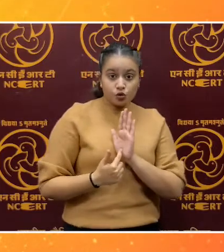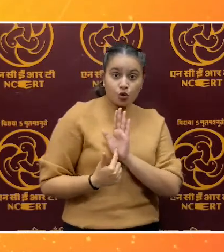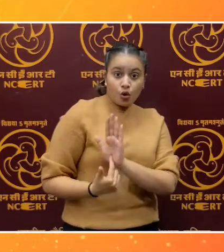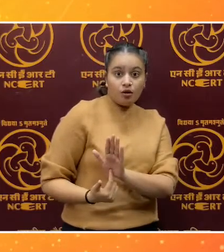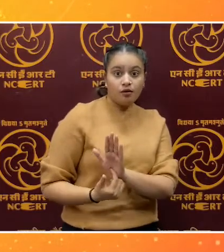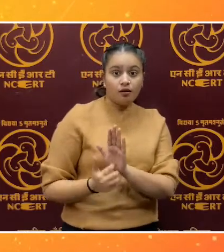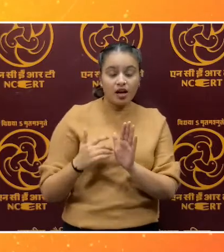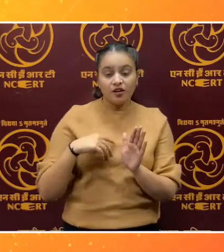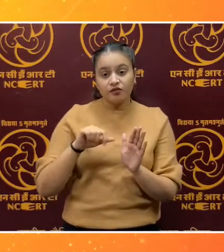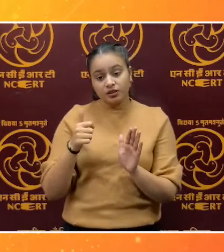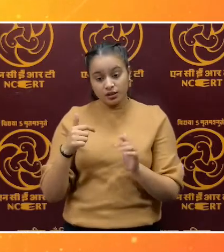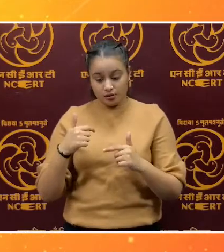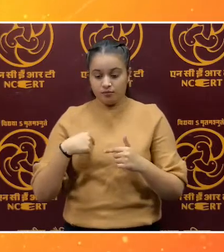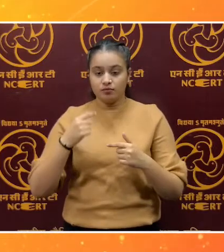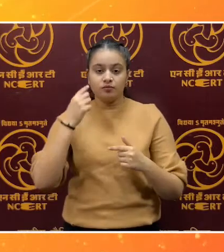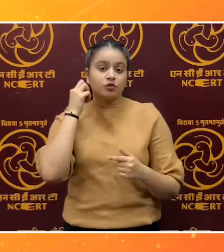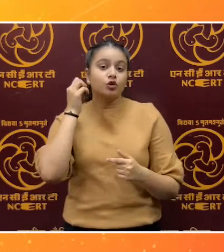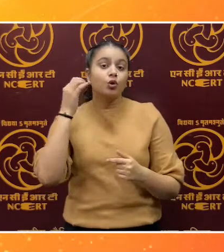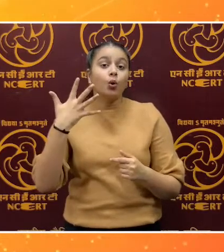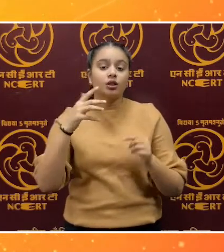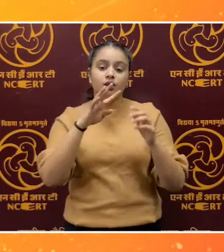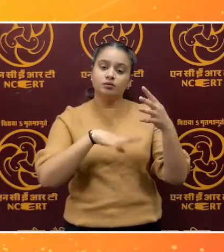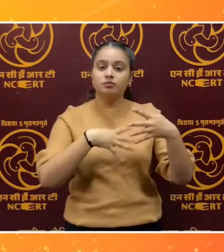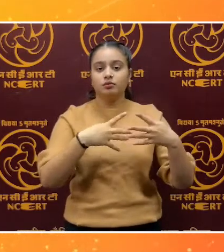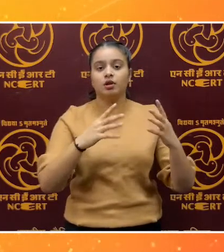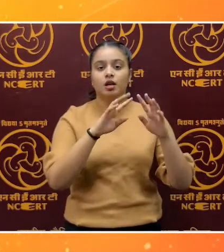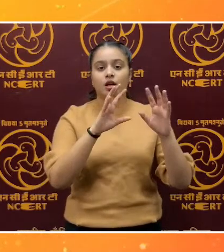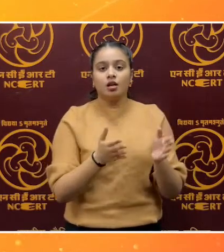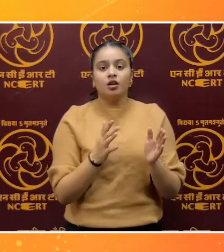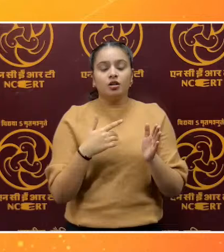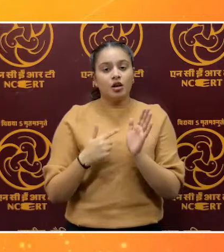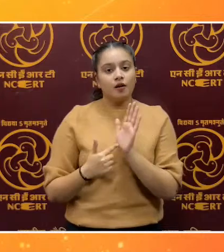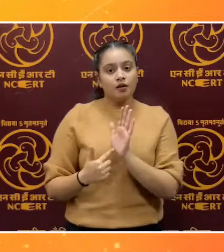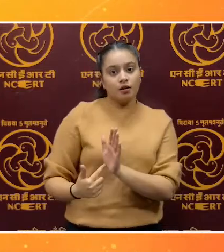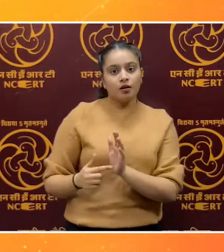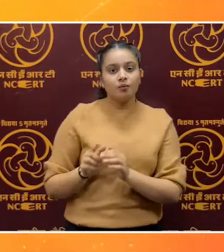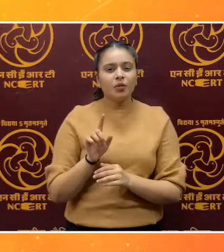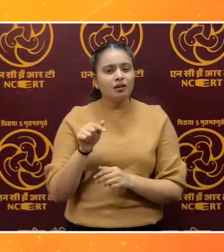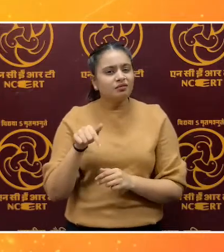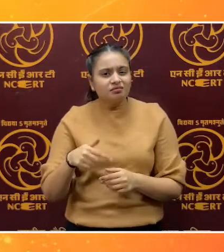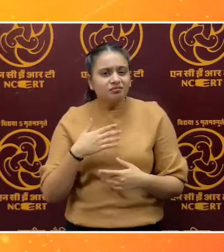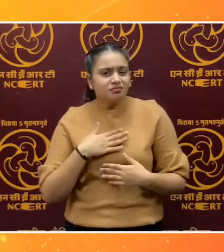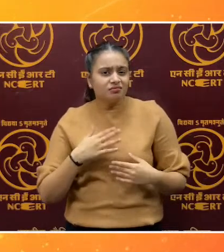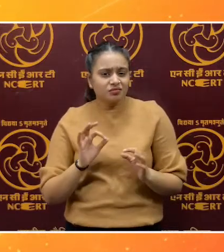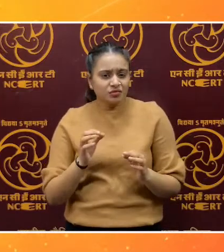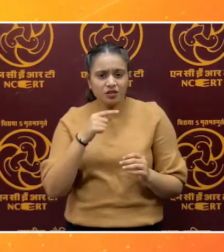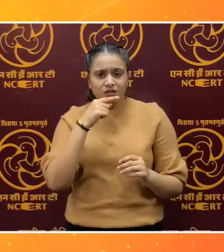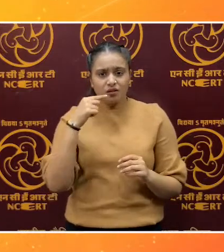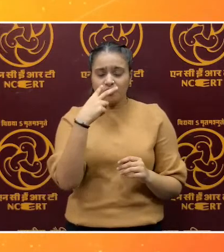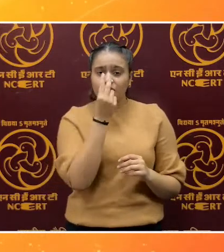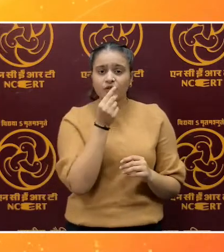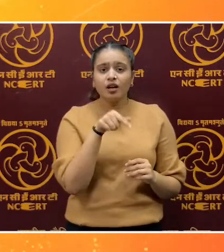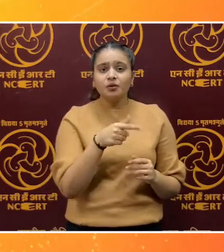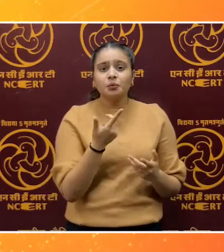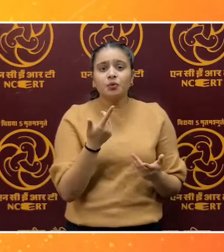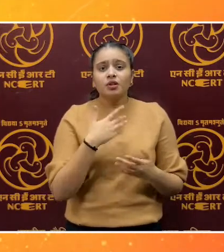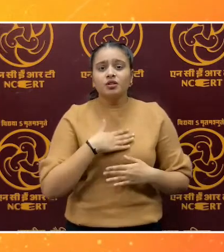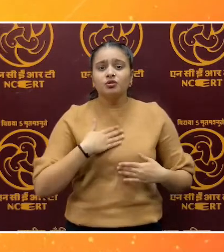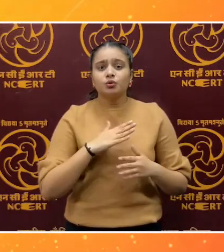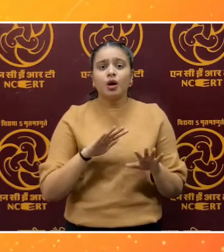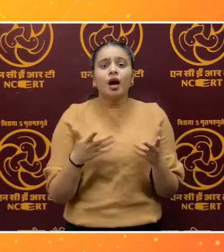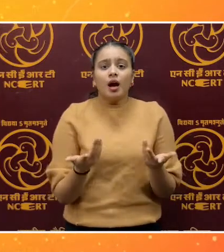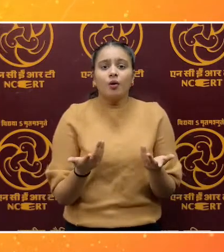and he was boasting that I keep the parrot in the golden cage. Yes. But what fun is for the parrot to be in the golden cage? What do you